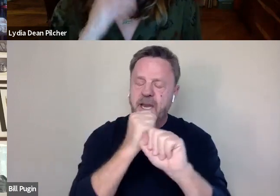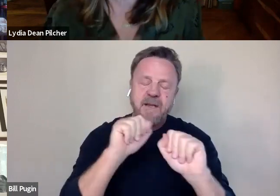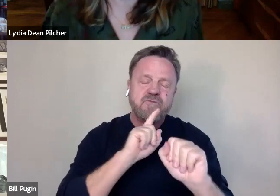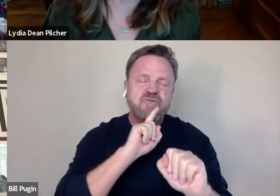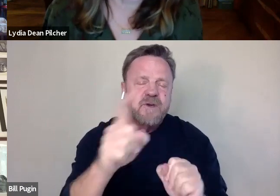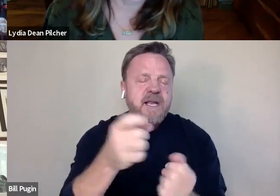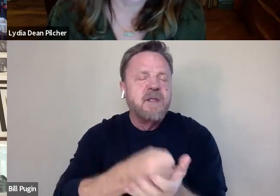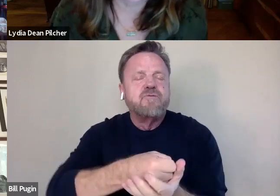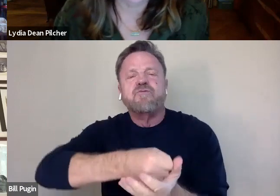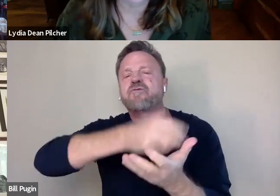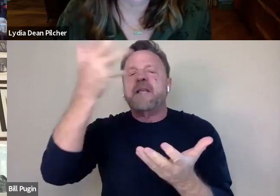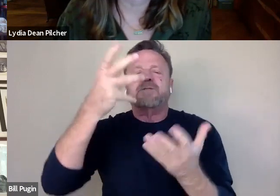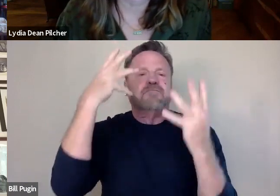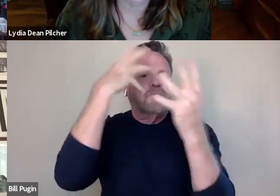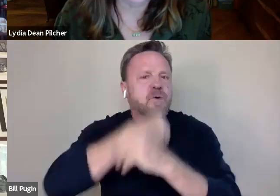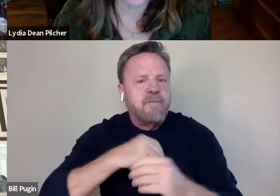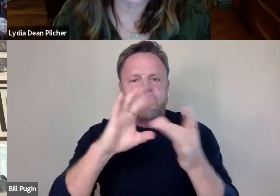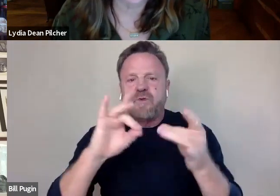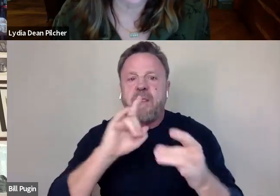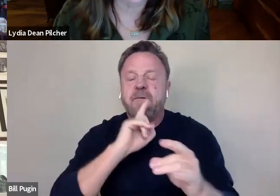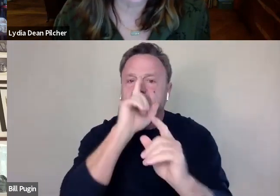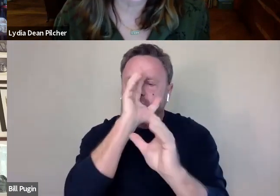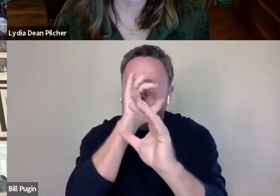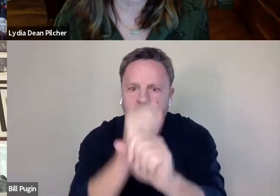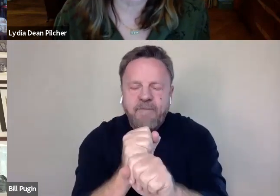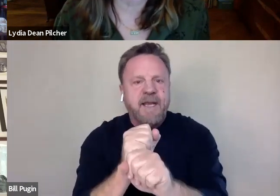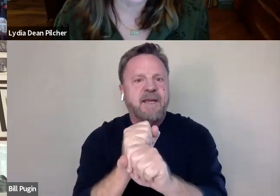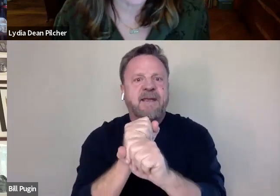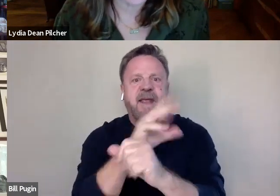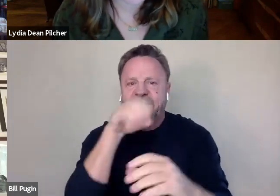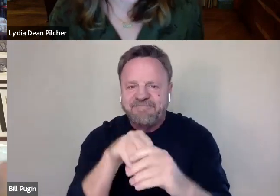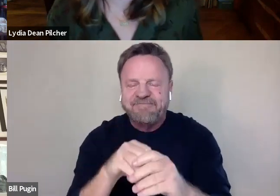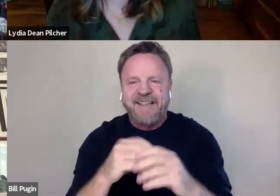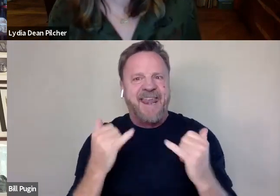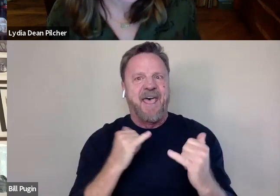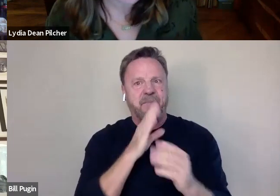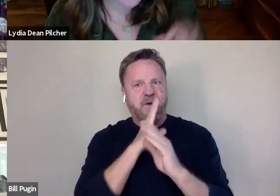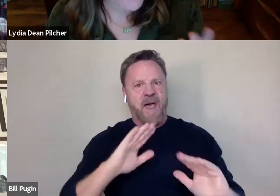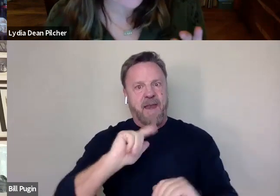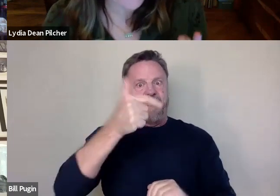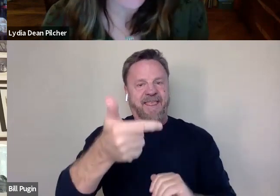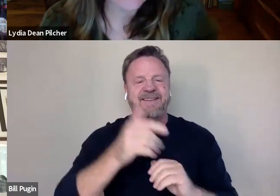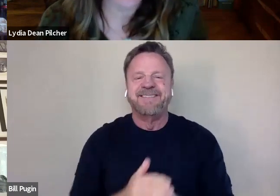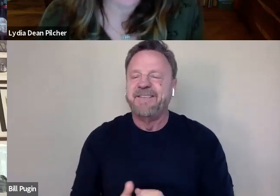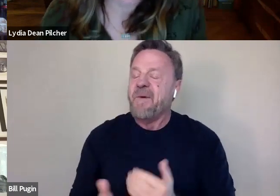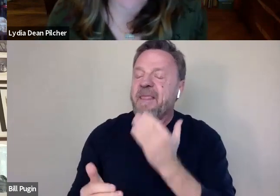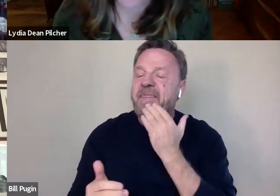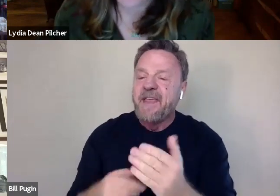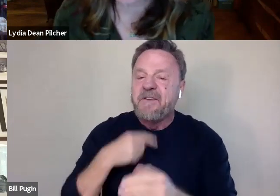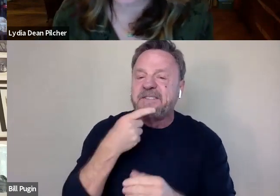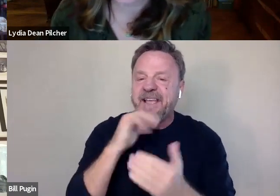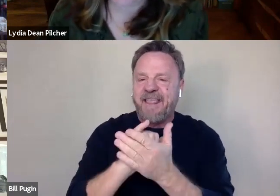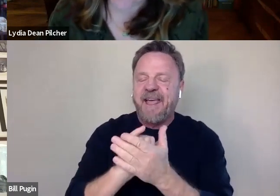rich story that was just riveting and engaging. So now I'll be quiet. Well, thank you for saying that, first of